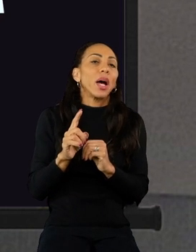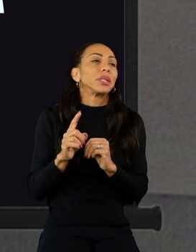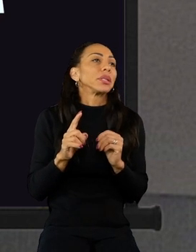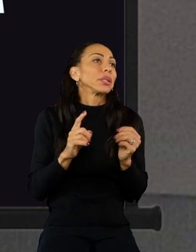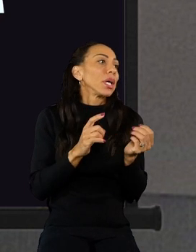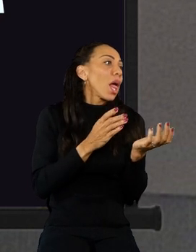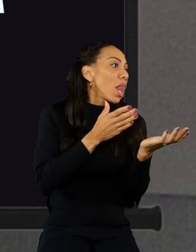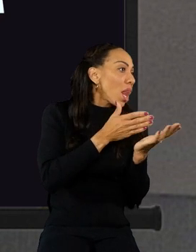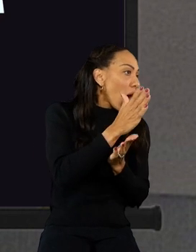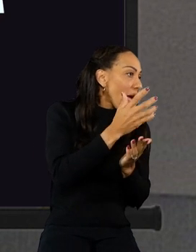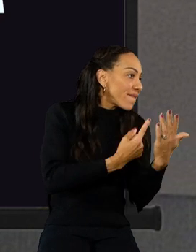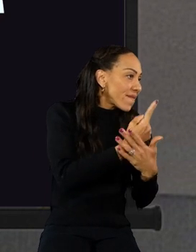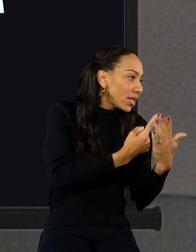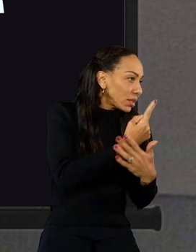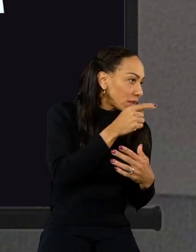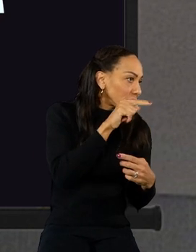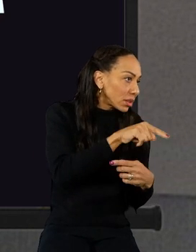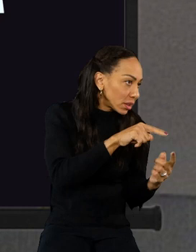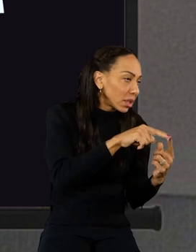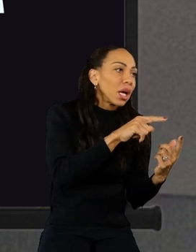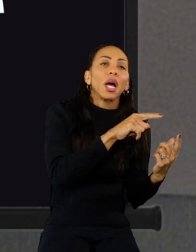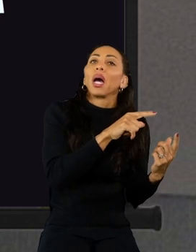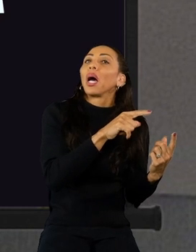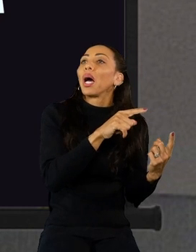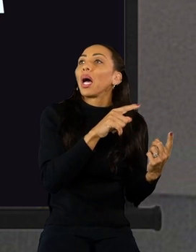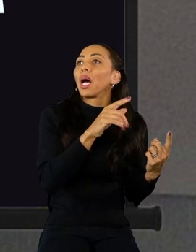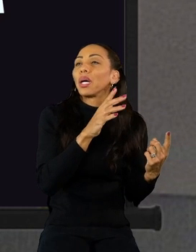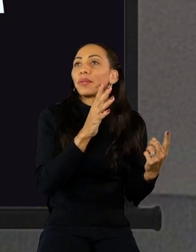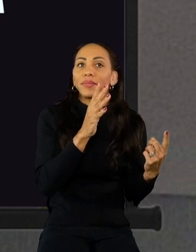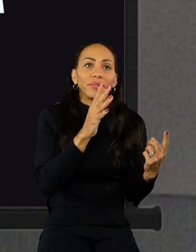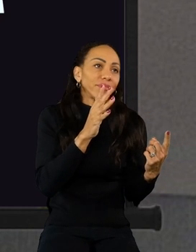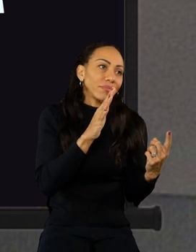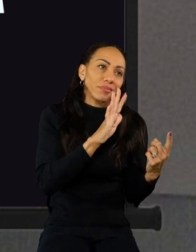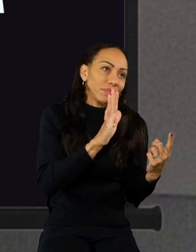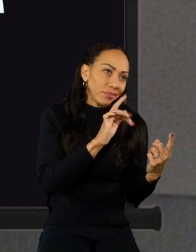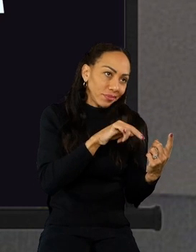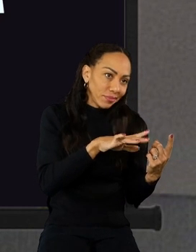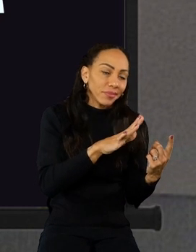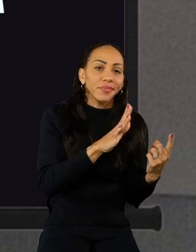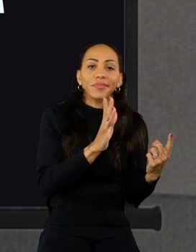sort of accompanying events and like industry-based events.